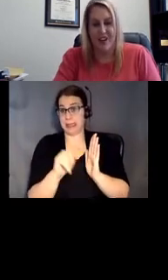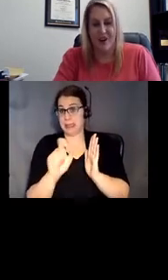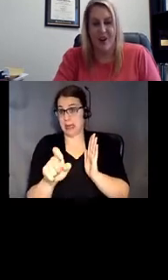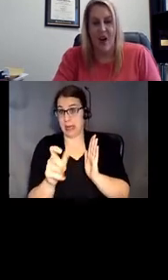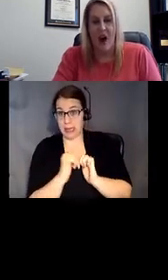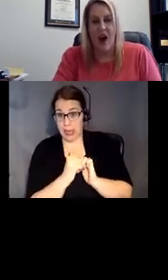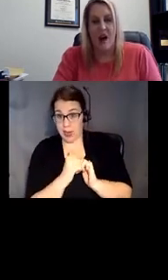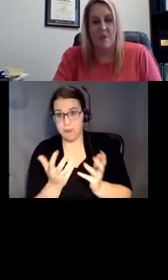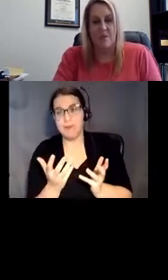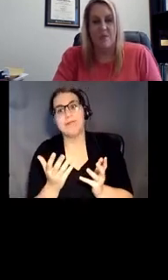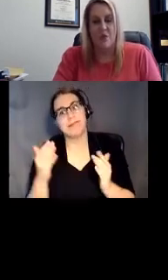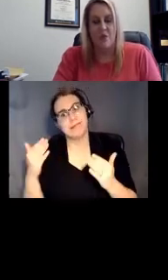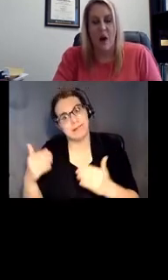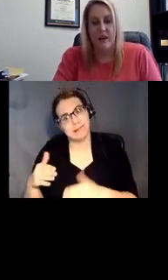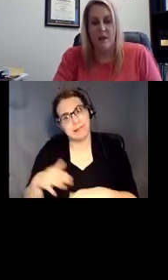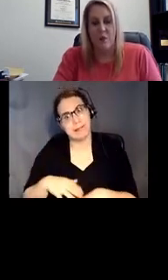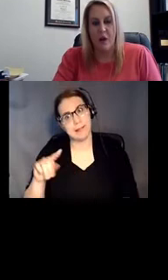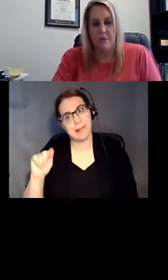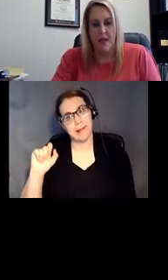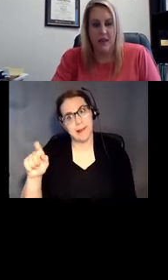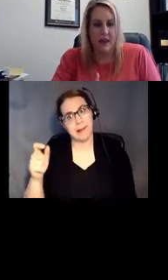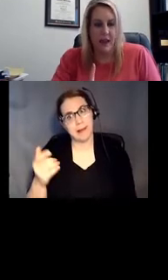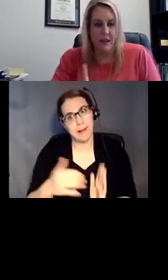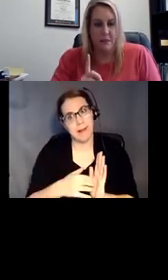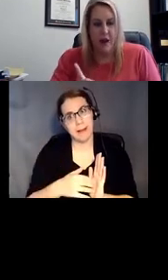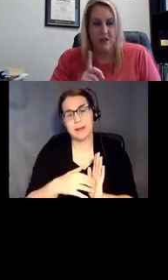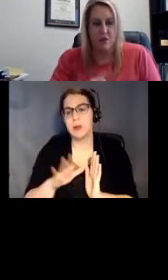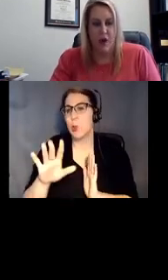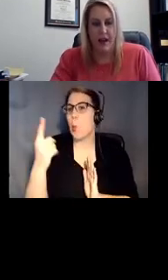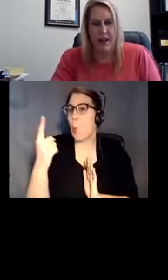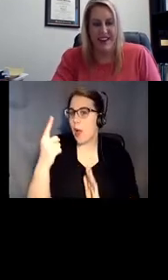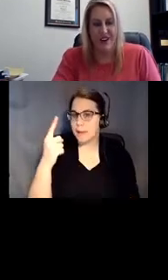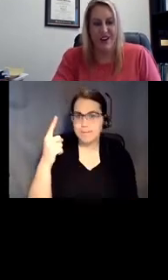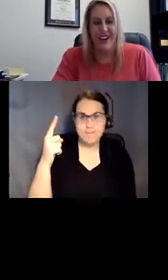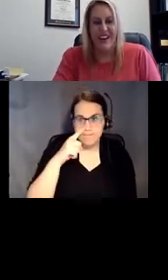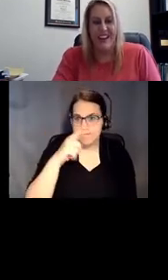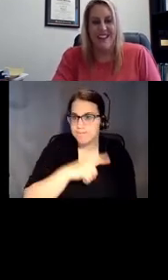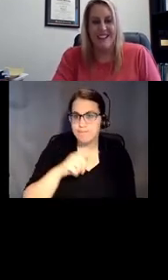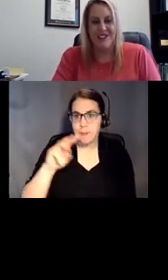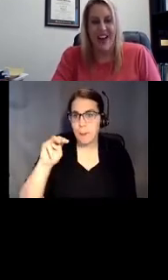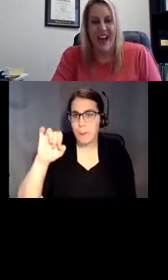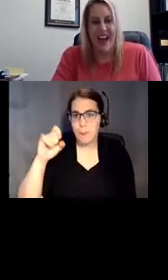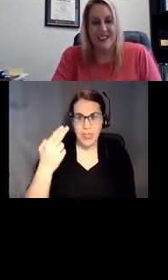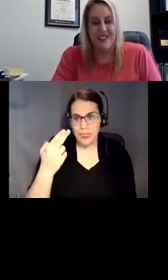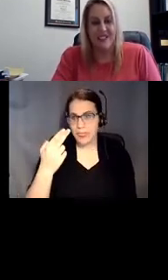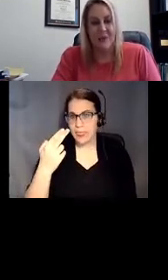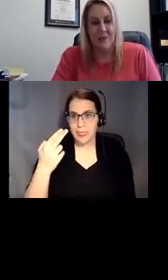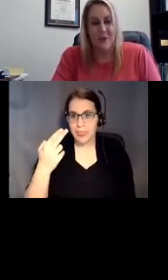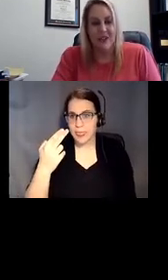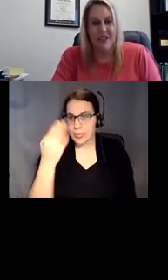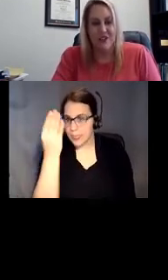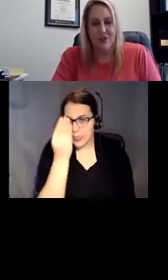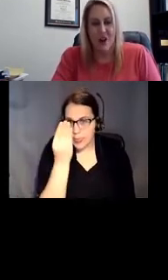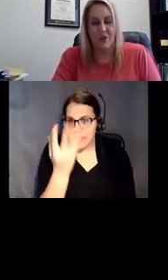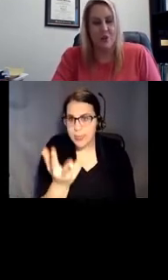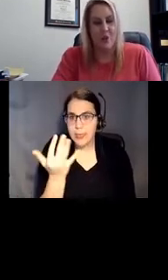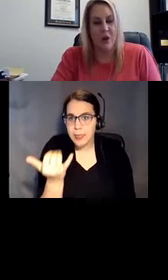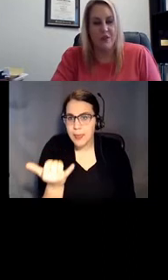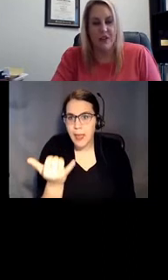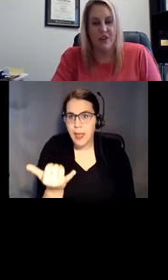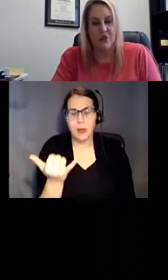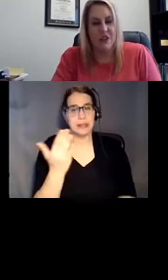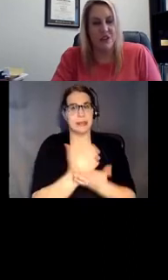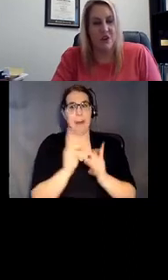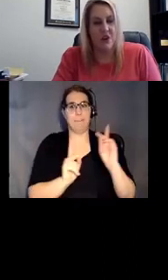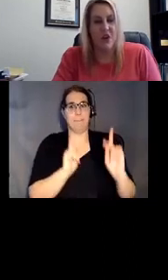taxes here. One myth I'd like to bust right here is that supplemental needs trust, or we